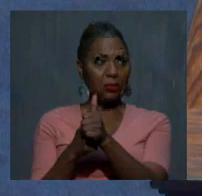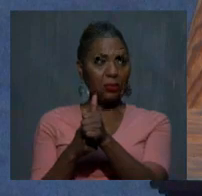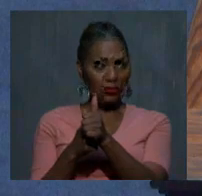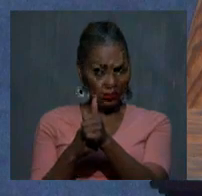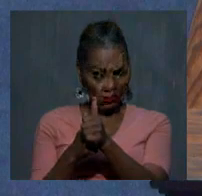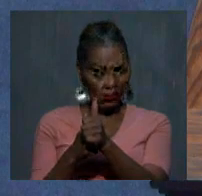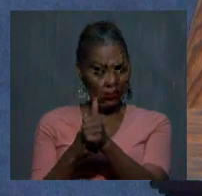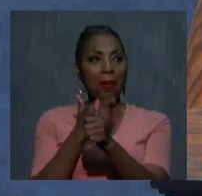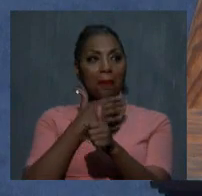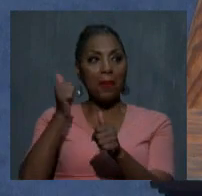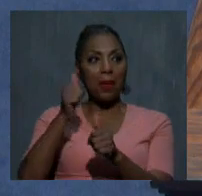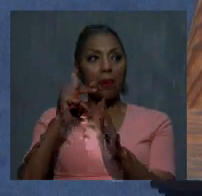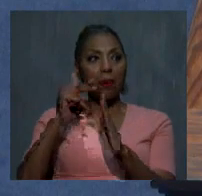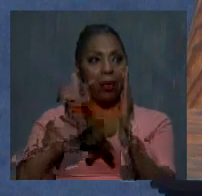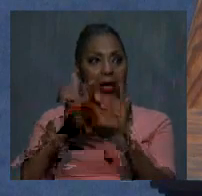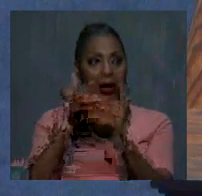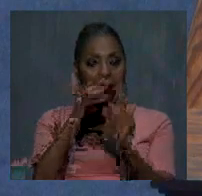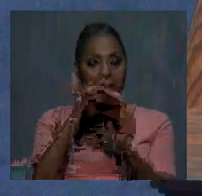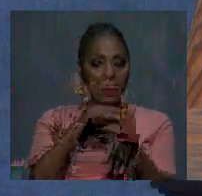level early.